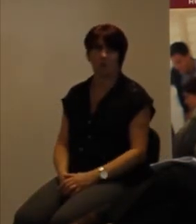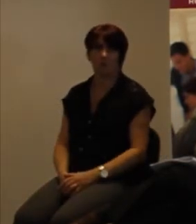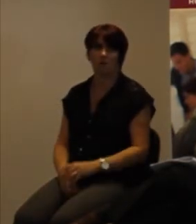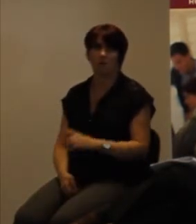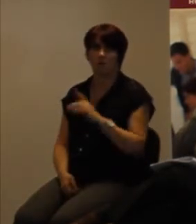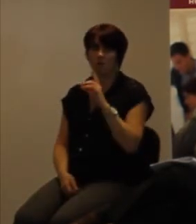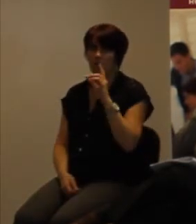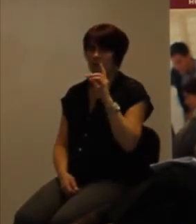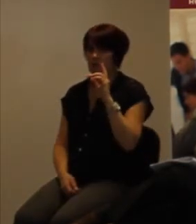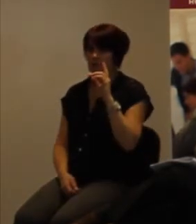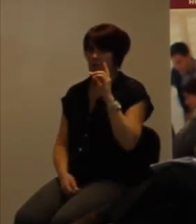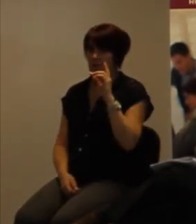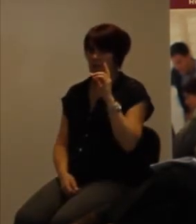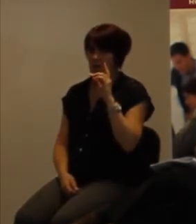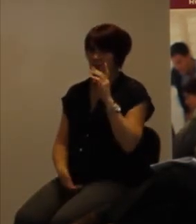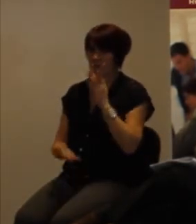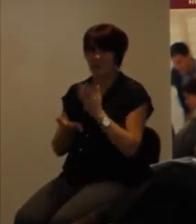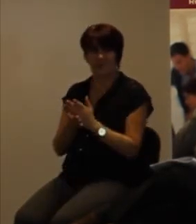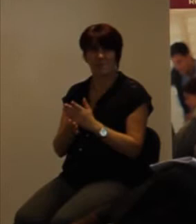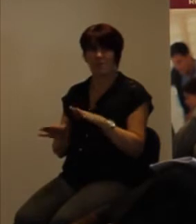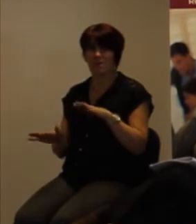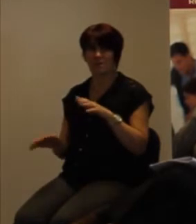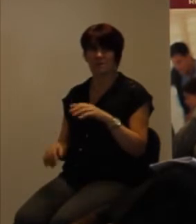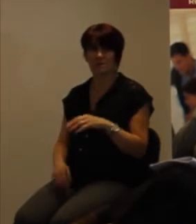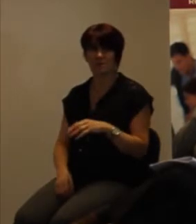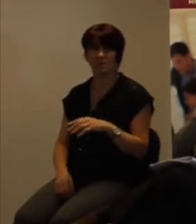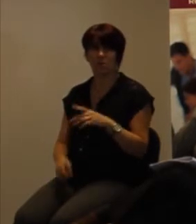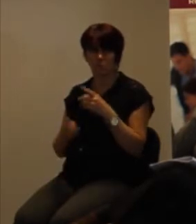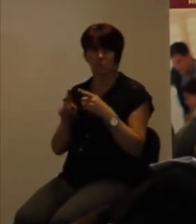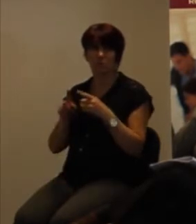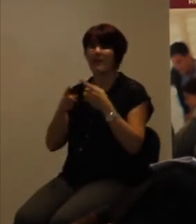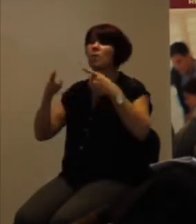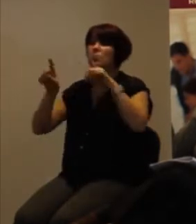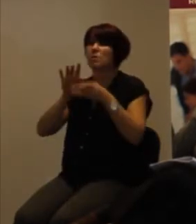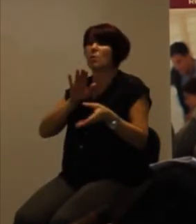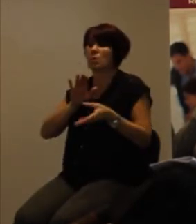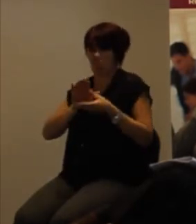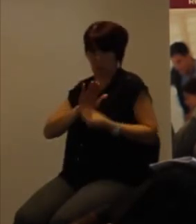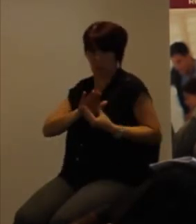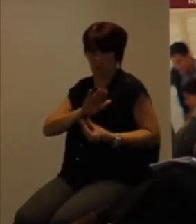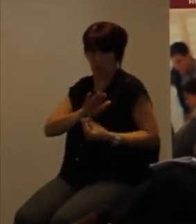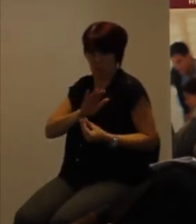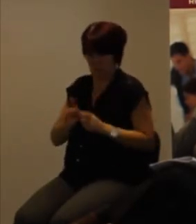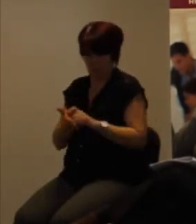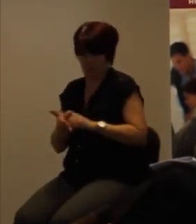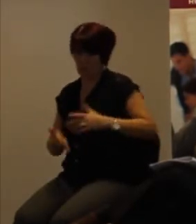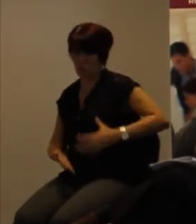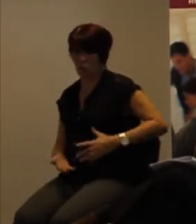learners are producing music as an adjustment anyway. It will be what will be this main assessment method anyway. So,